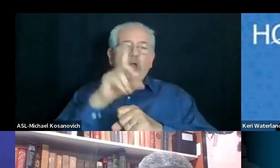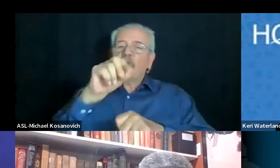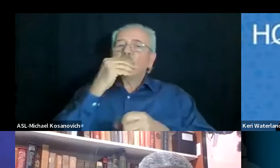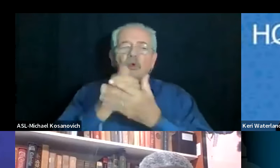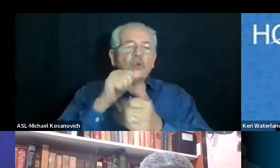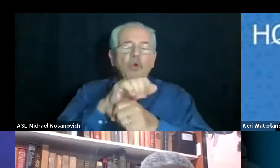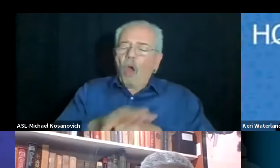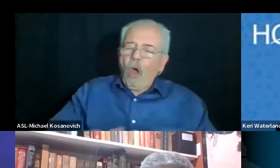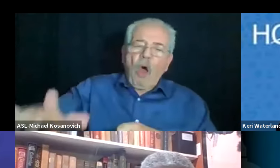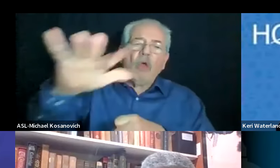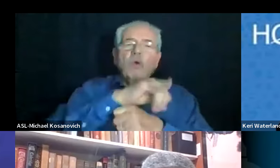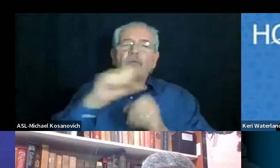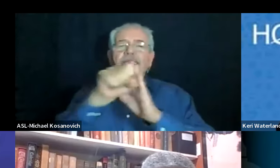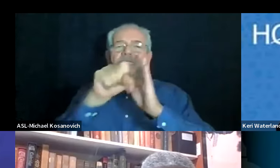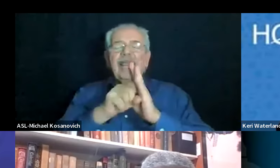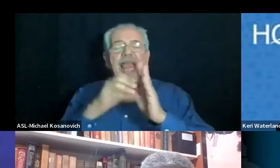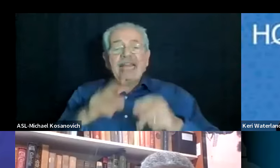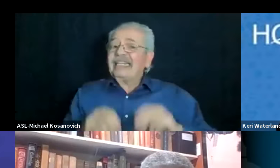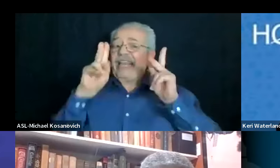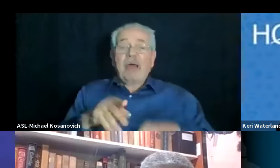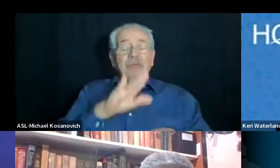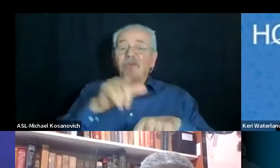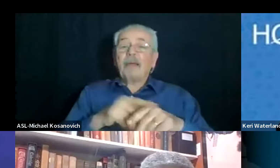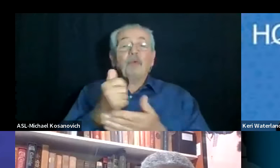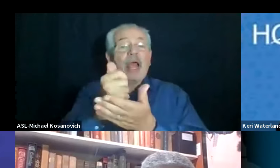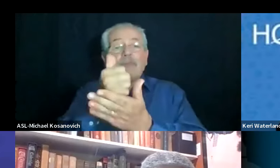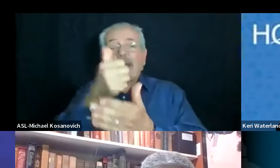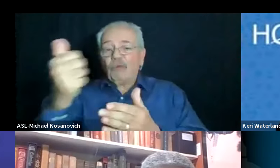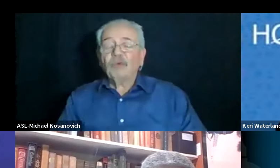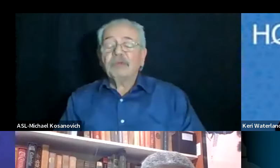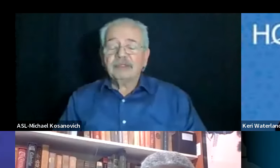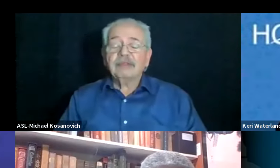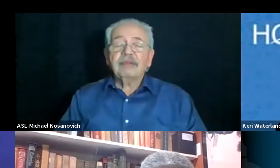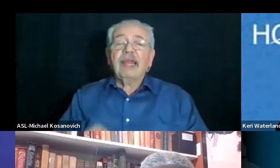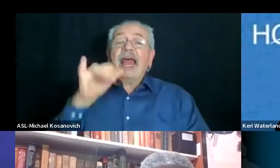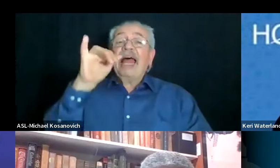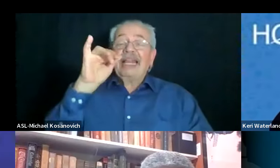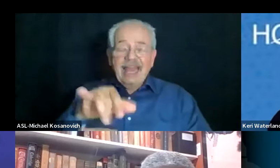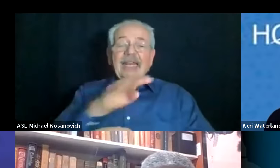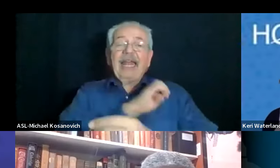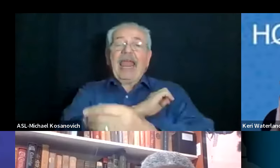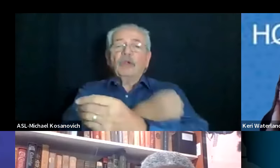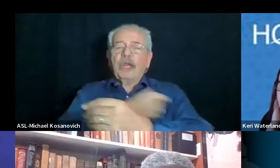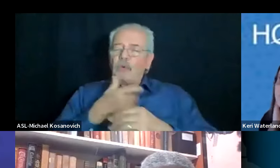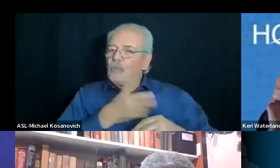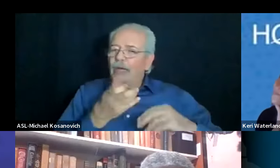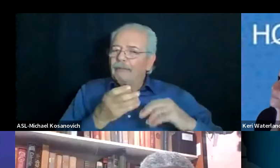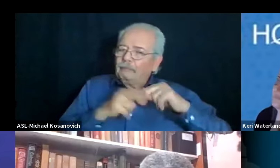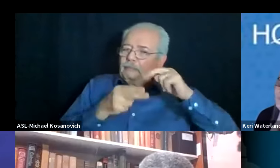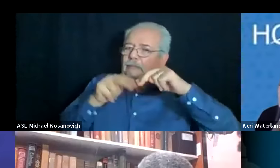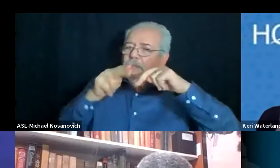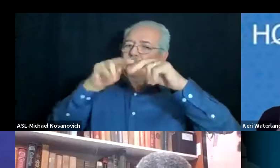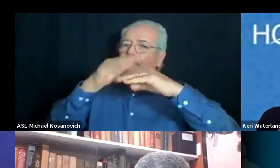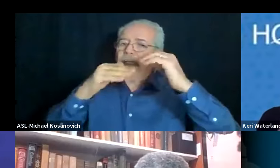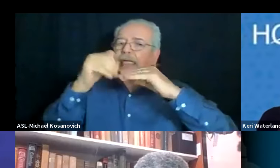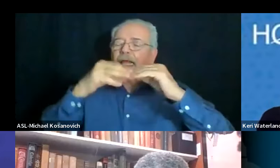our state and making personal sacrifices to help others. So it's that energy that we want to build on and that commitment that brings